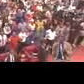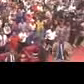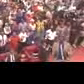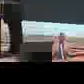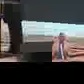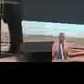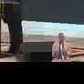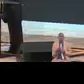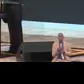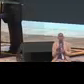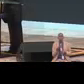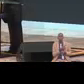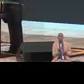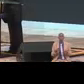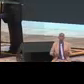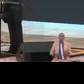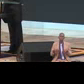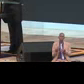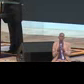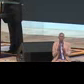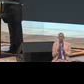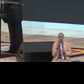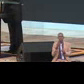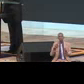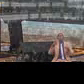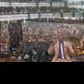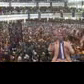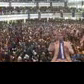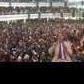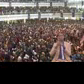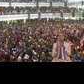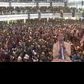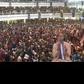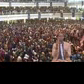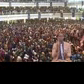This day the Lord make you first.